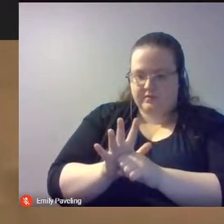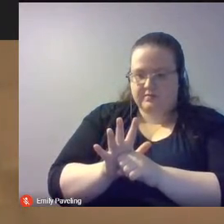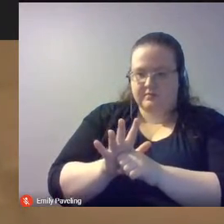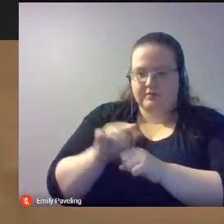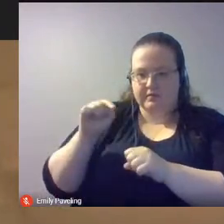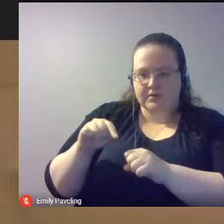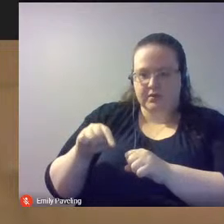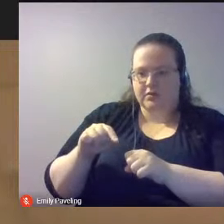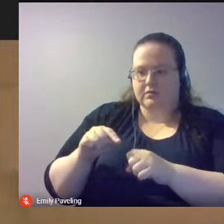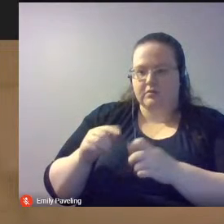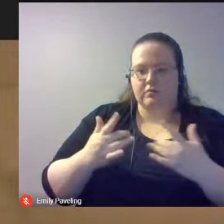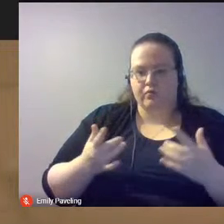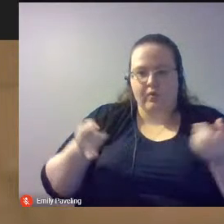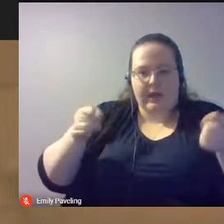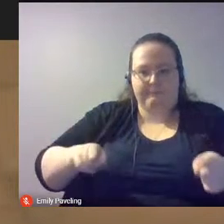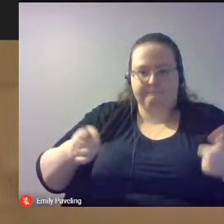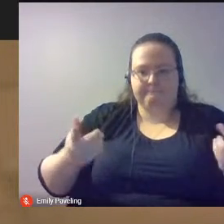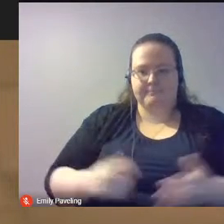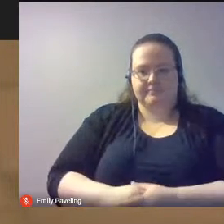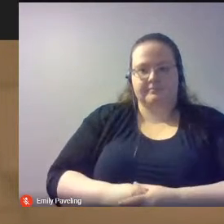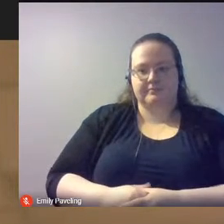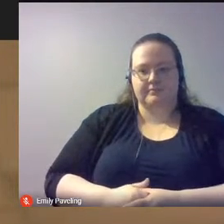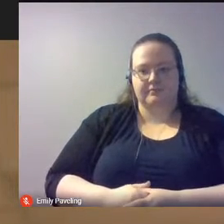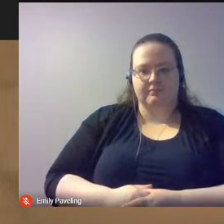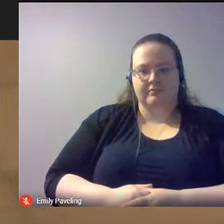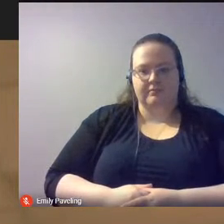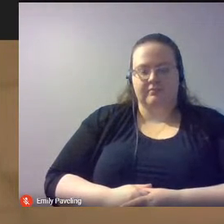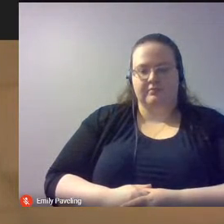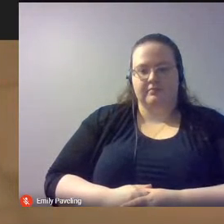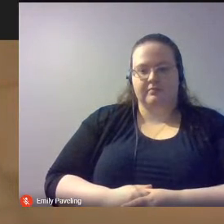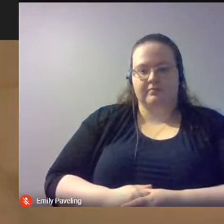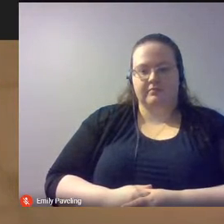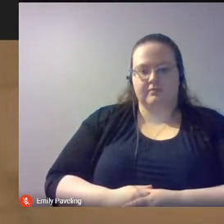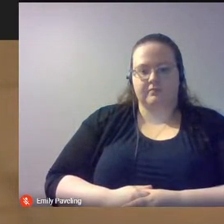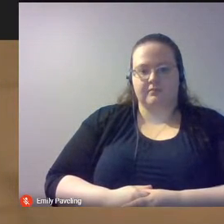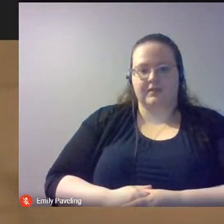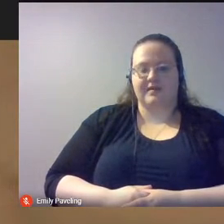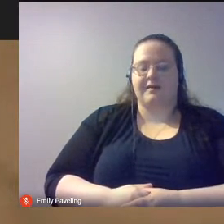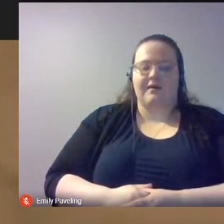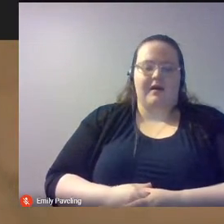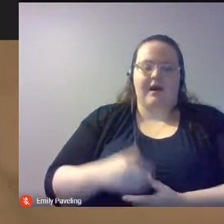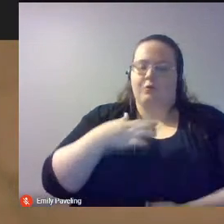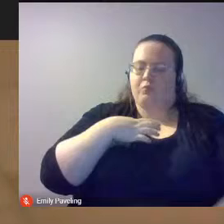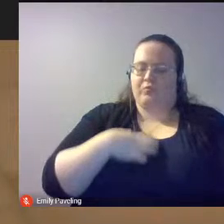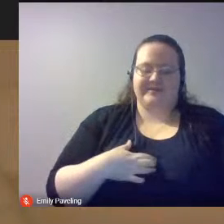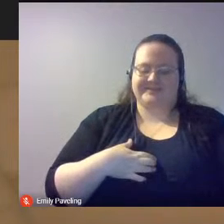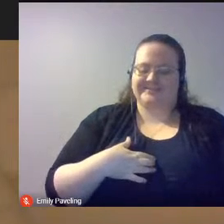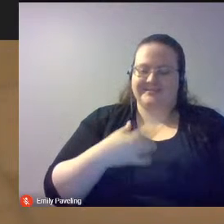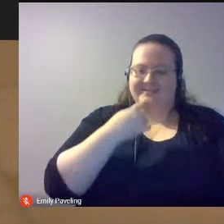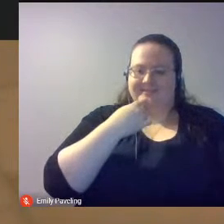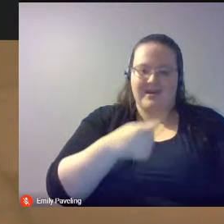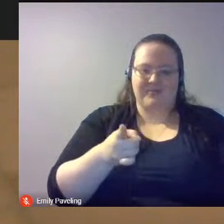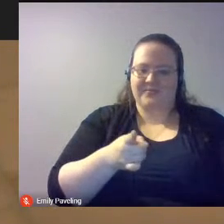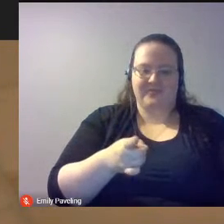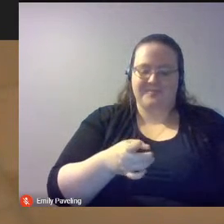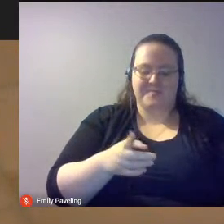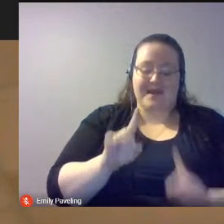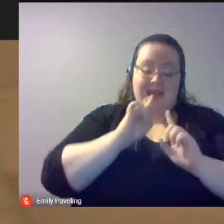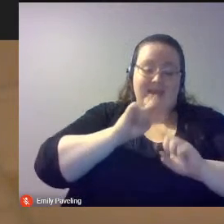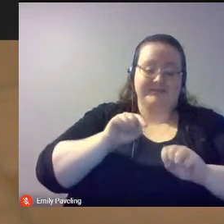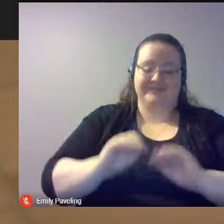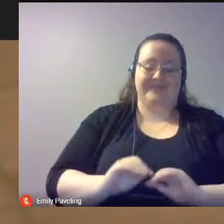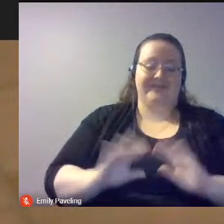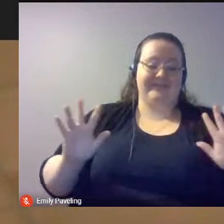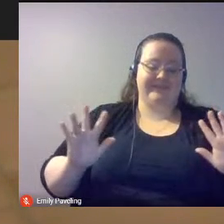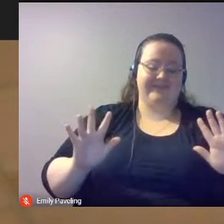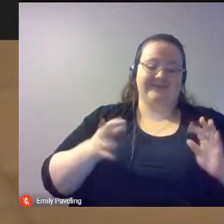school? Yeah, so I'd love to give you a simple, straightforward answer, but I can't. That's because every case